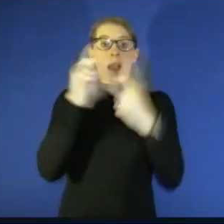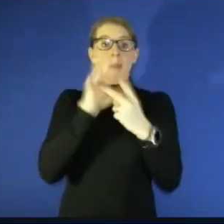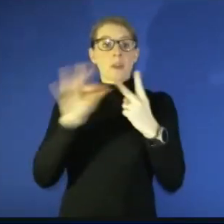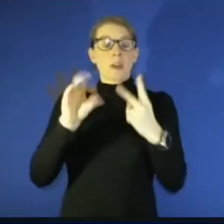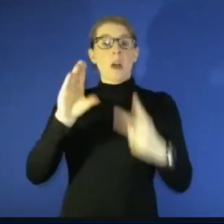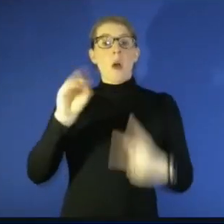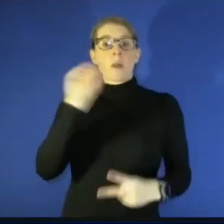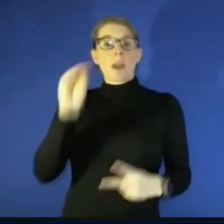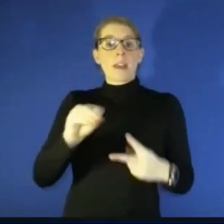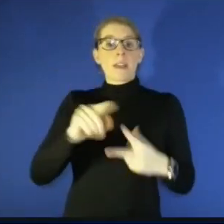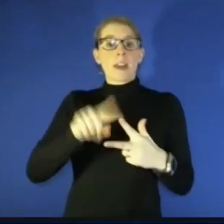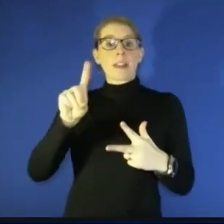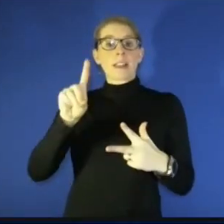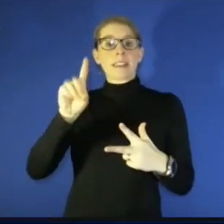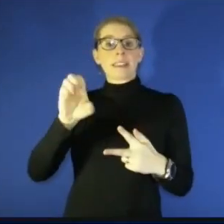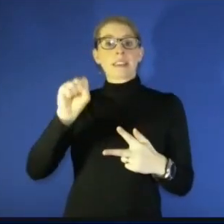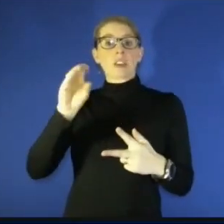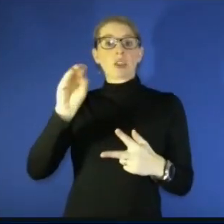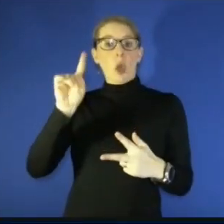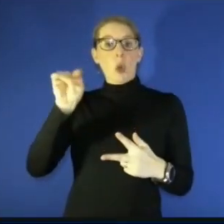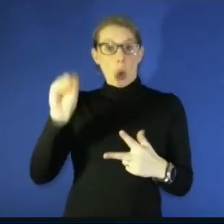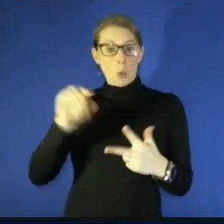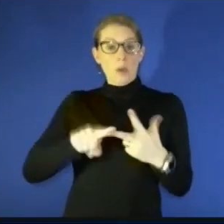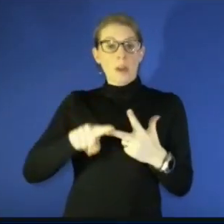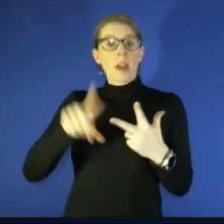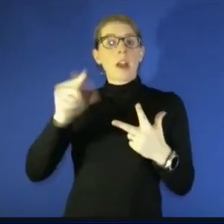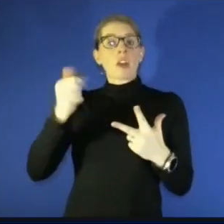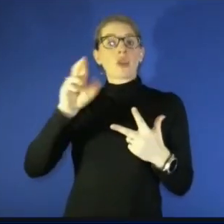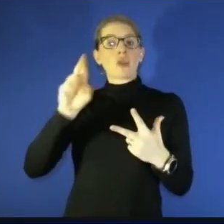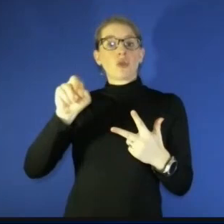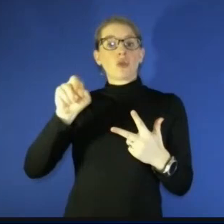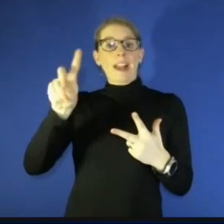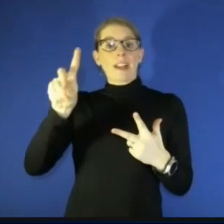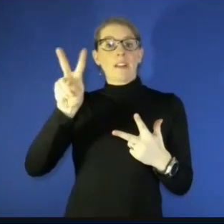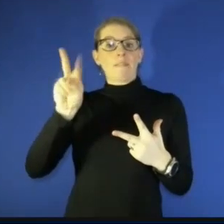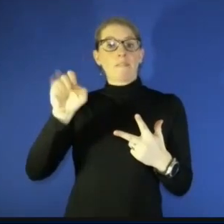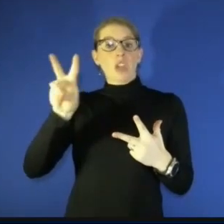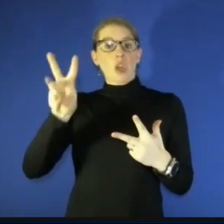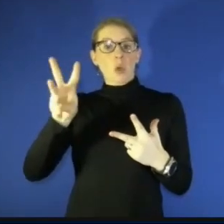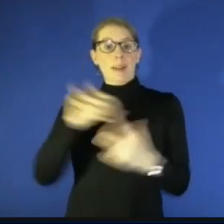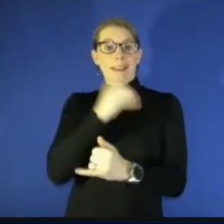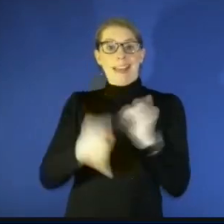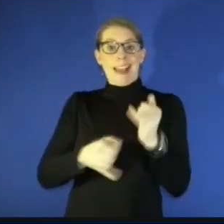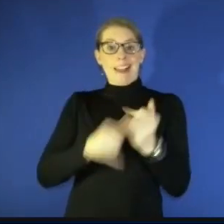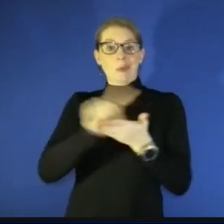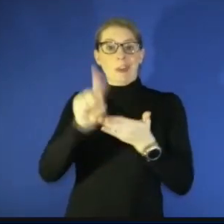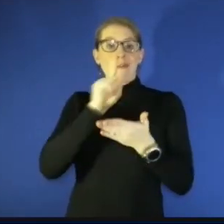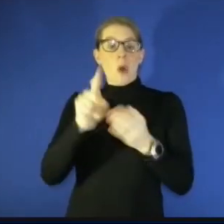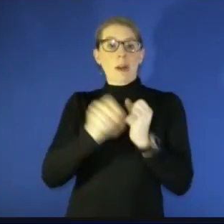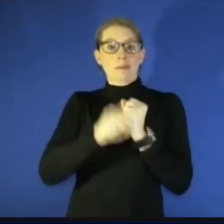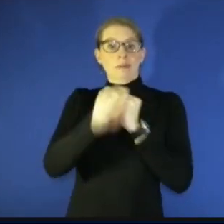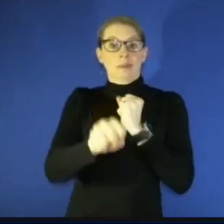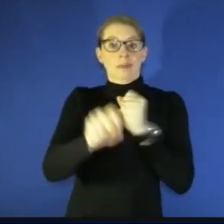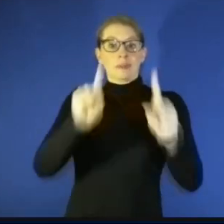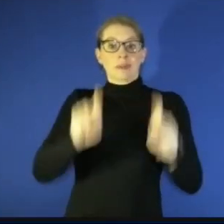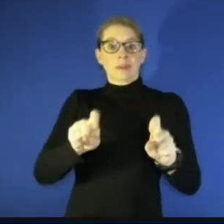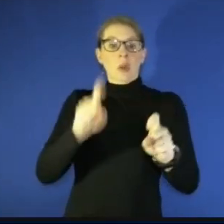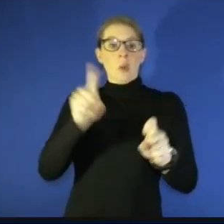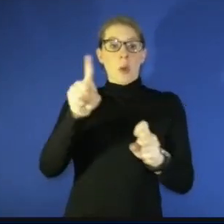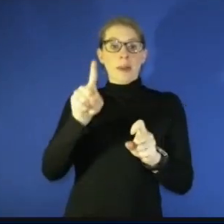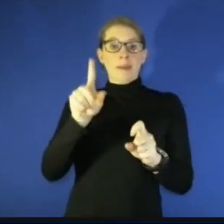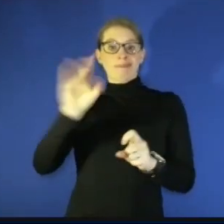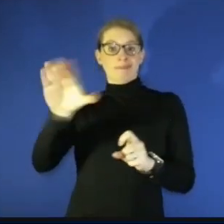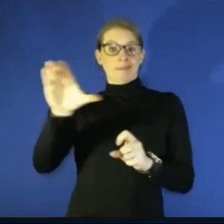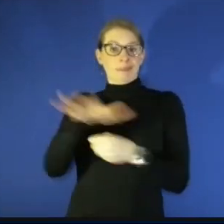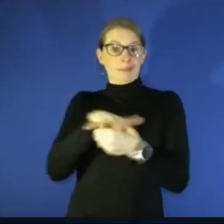and Grandview. This is also the last week for extended testing at one Kansas City site. If you do need a COVID test, you can